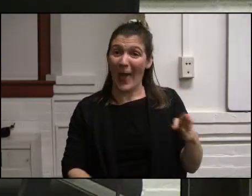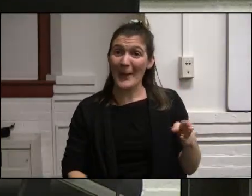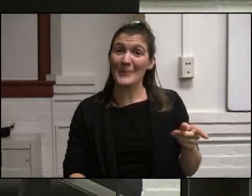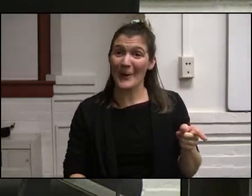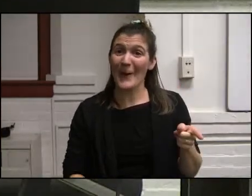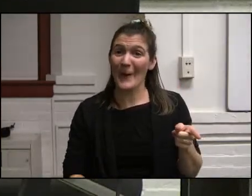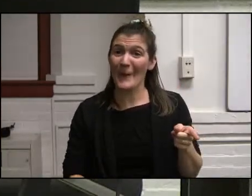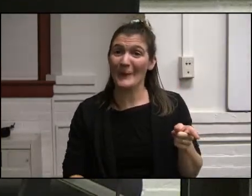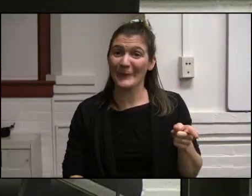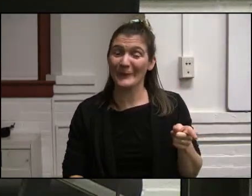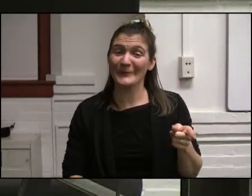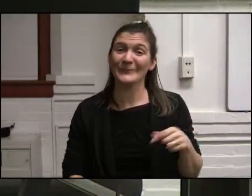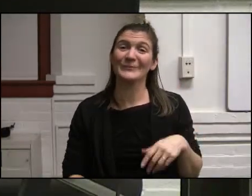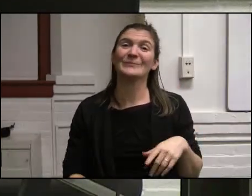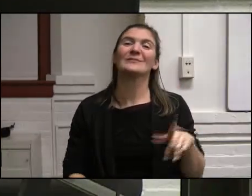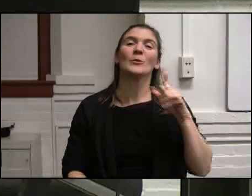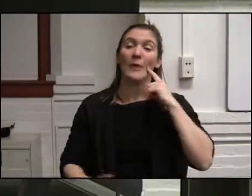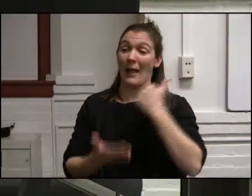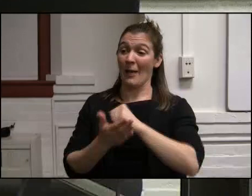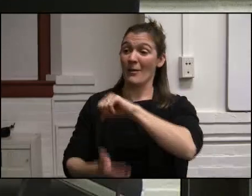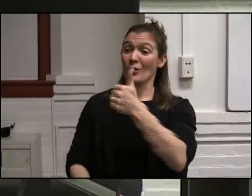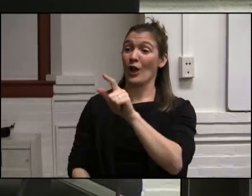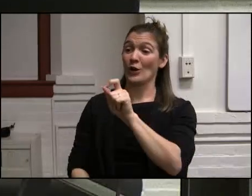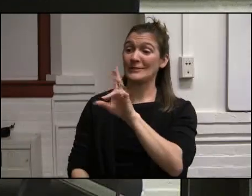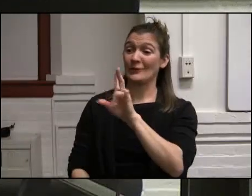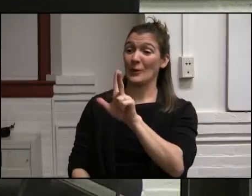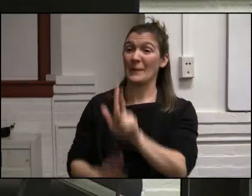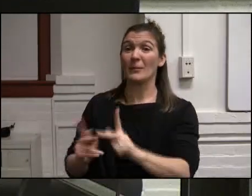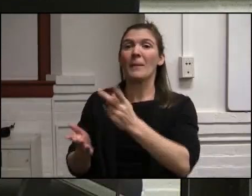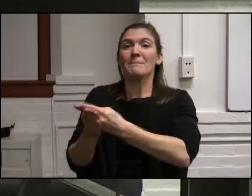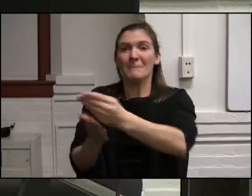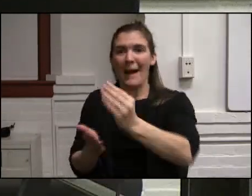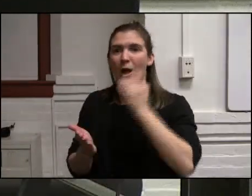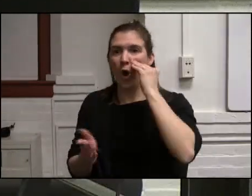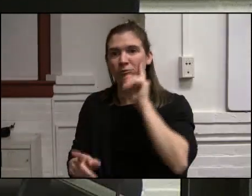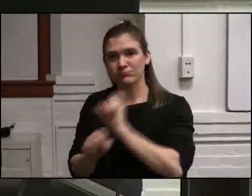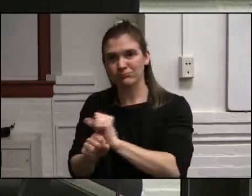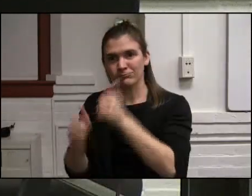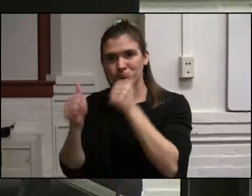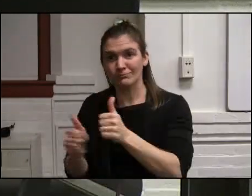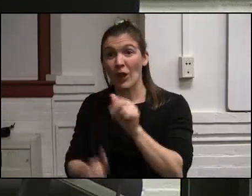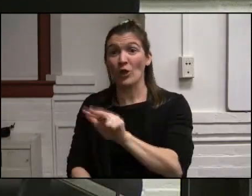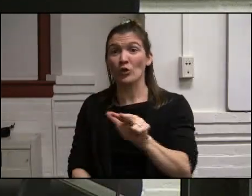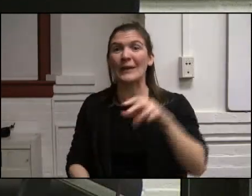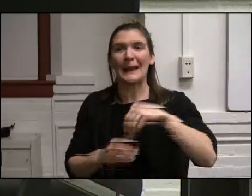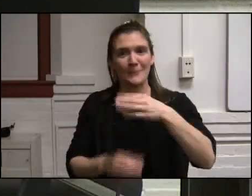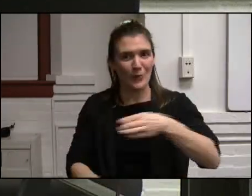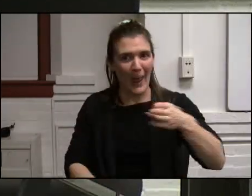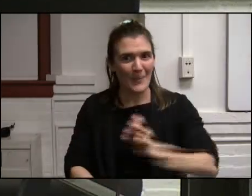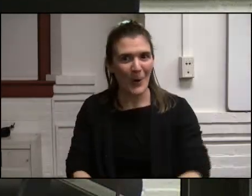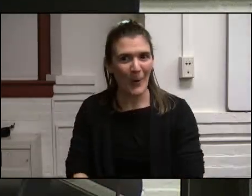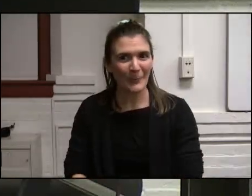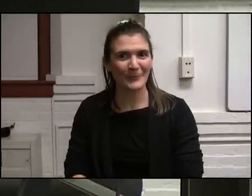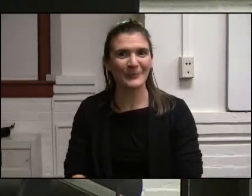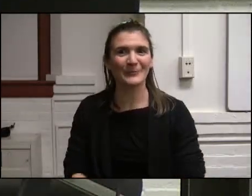Brattleboro, and we helped 173 people buy homes, and 33 of those were in Brattleboro.